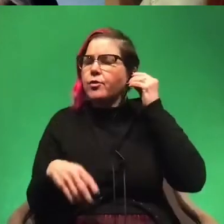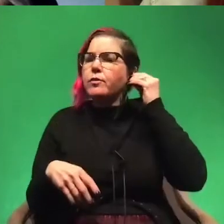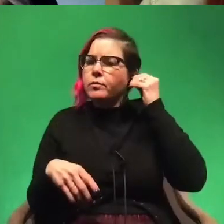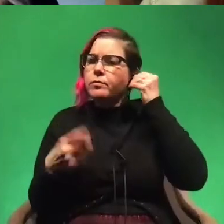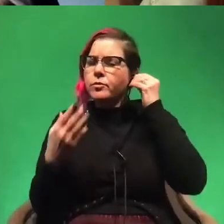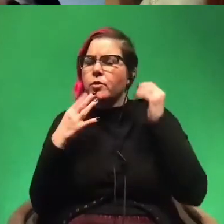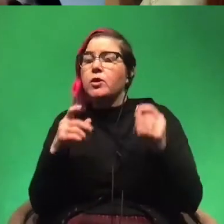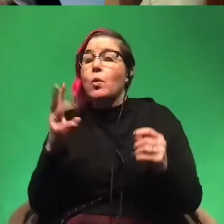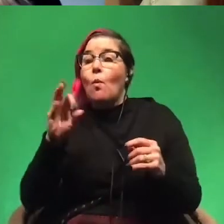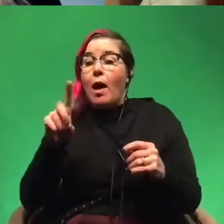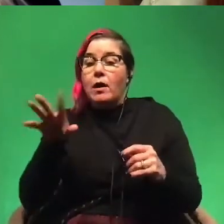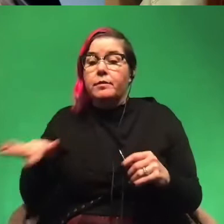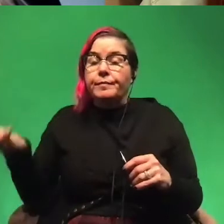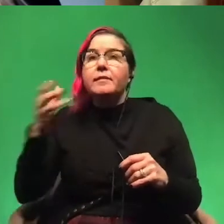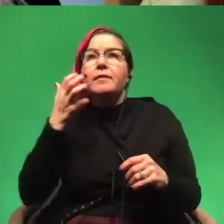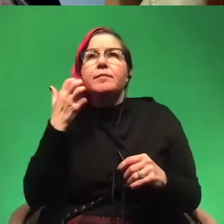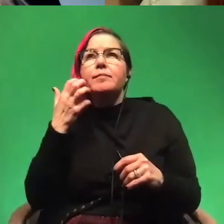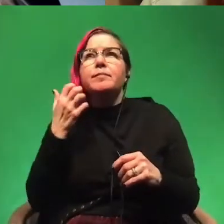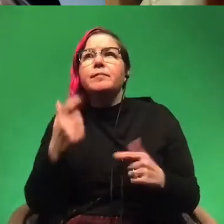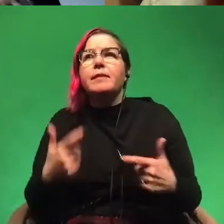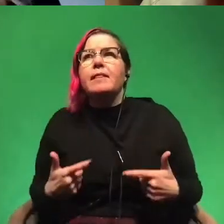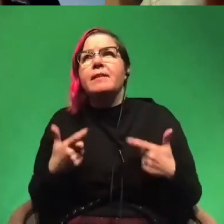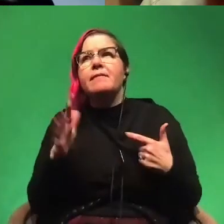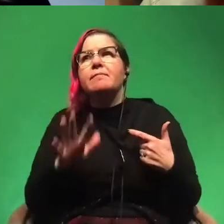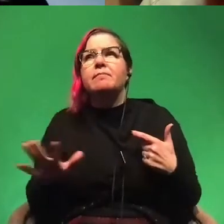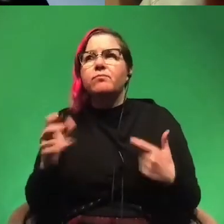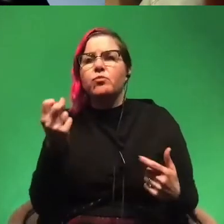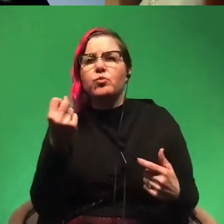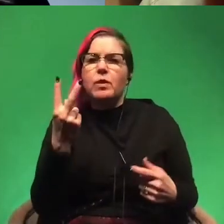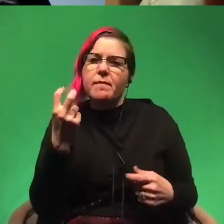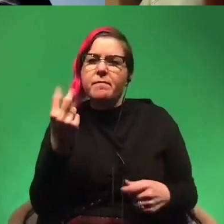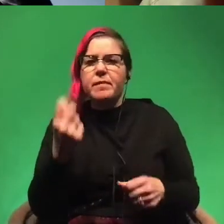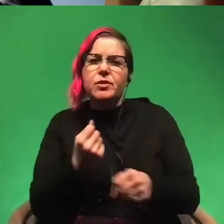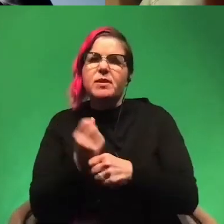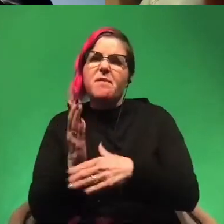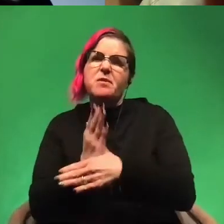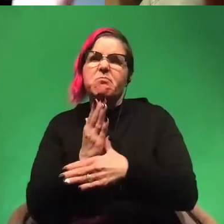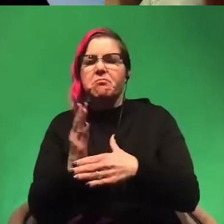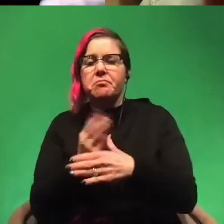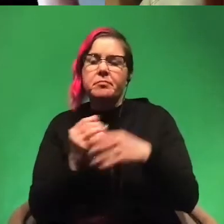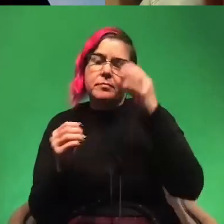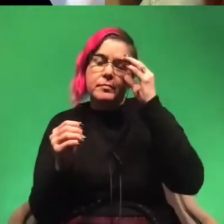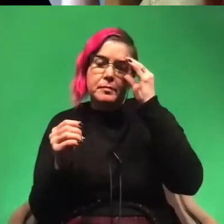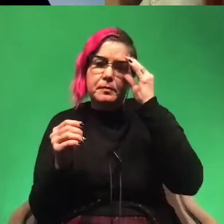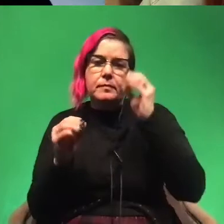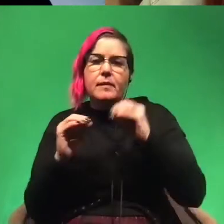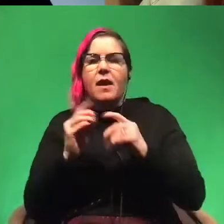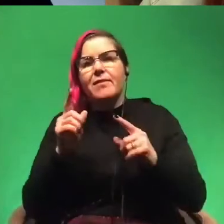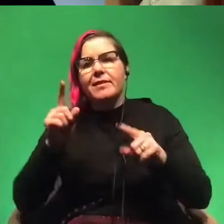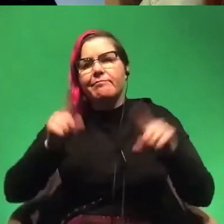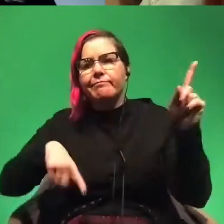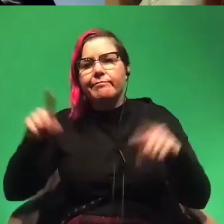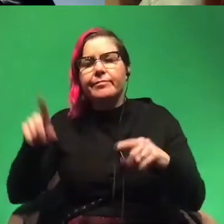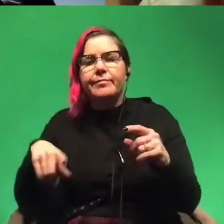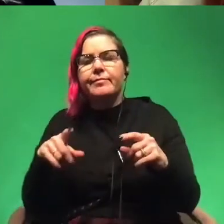in the wild, tigers live around 12 years. That would be the average. Obviously, there's some fluctuation around